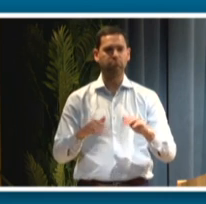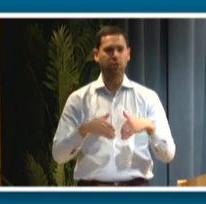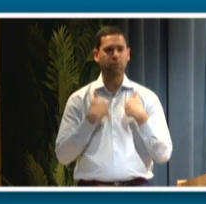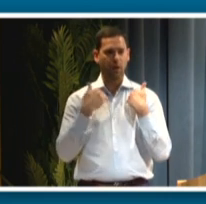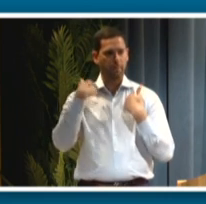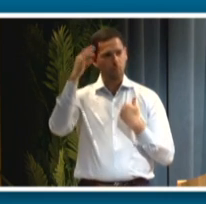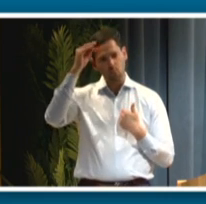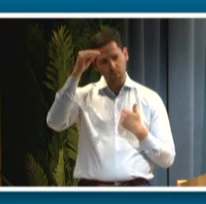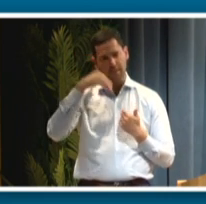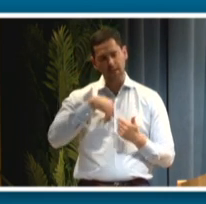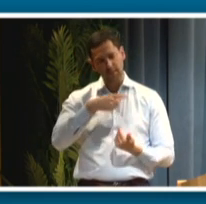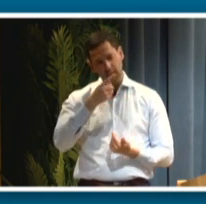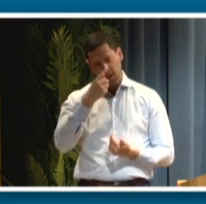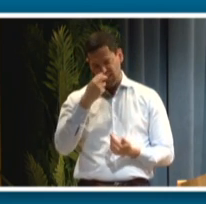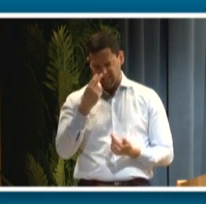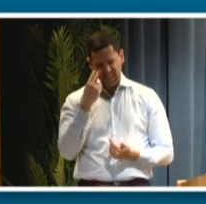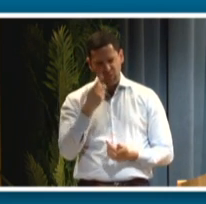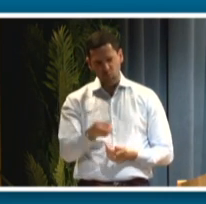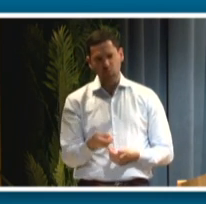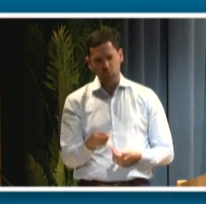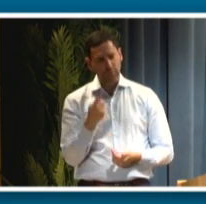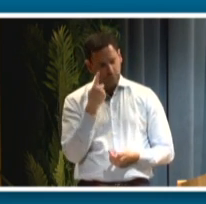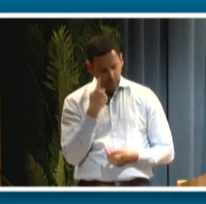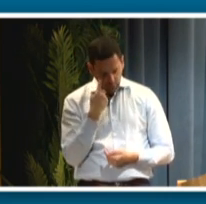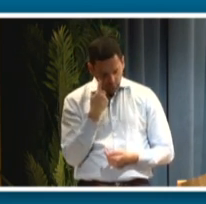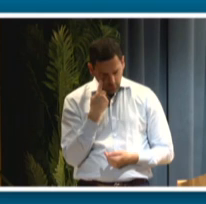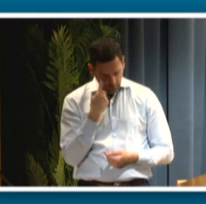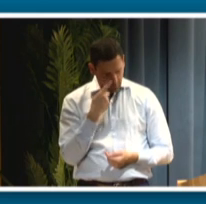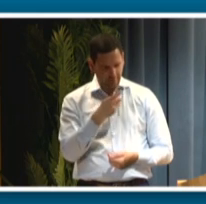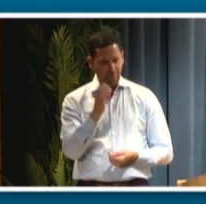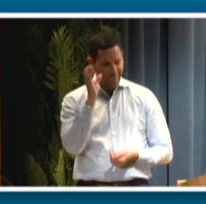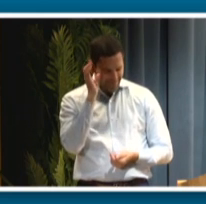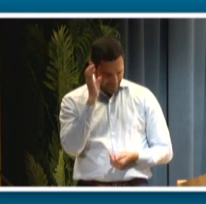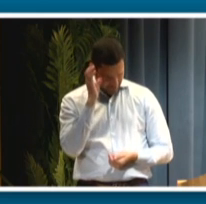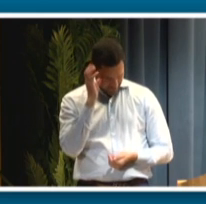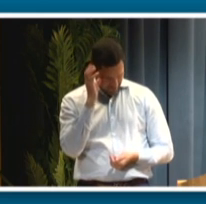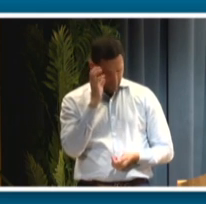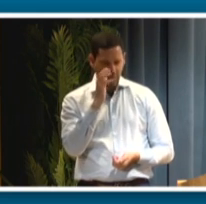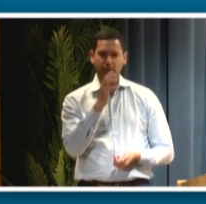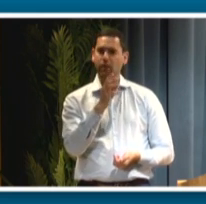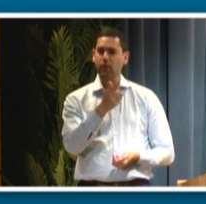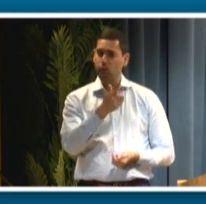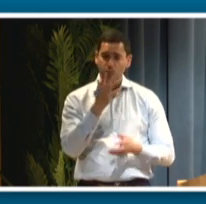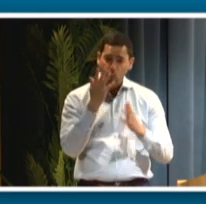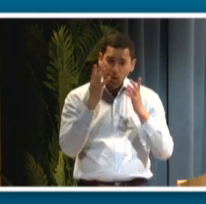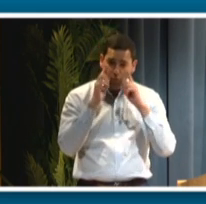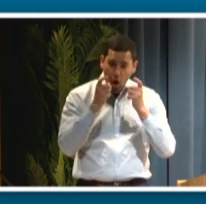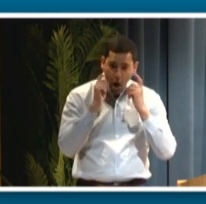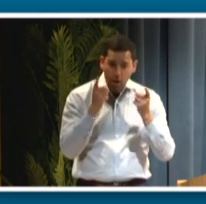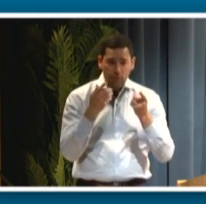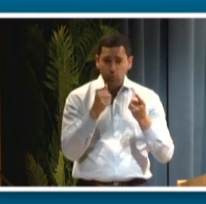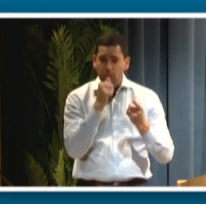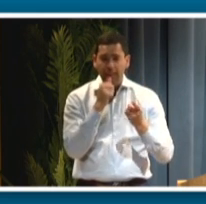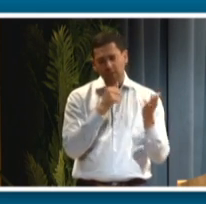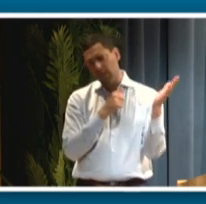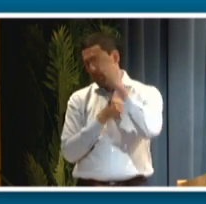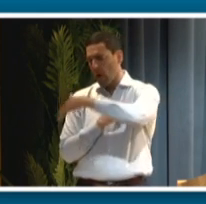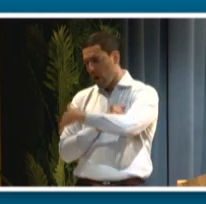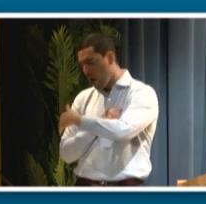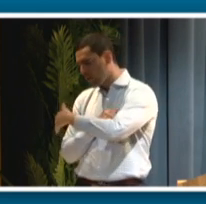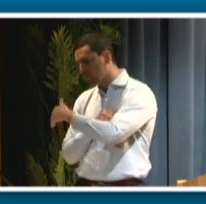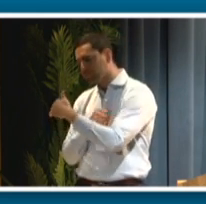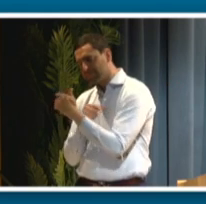can really see you, right? And I'm willing to listen when you're ready to talk, right? And if you want to cry and you want it to be private, come holler at me and I'll tuck you